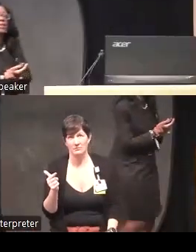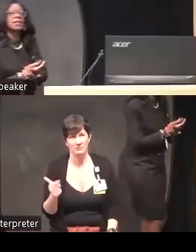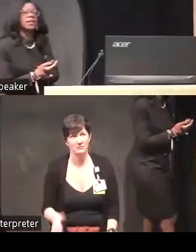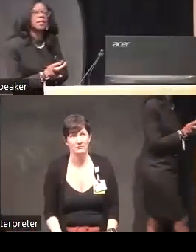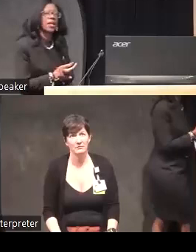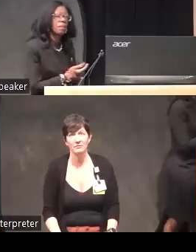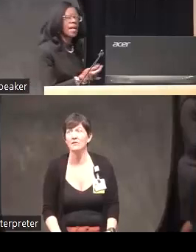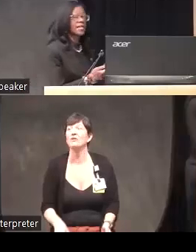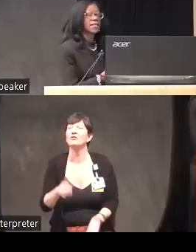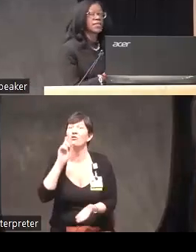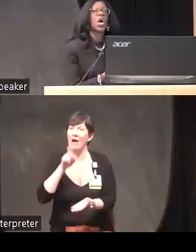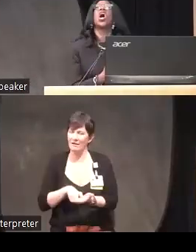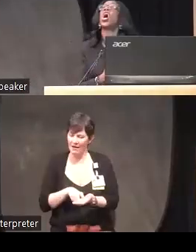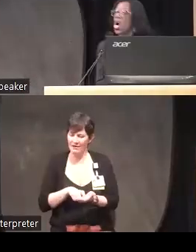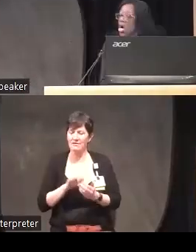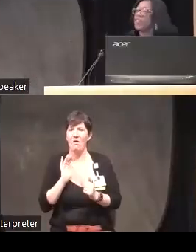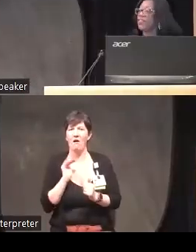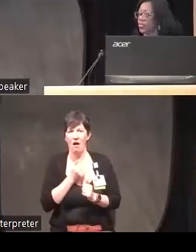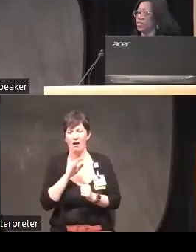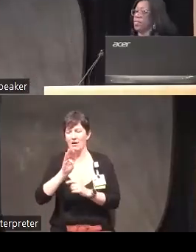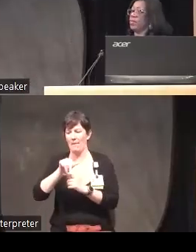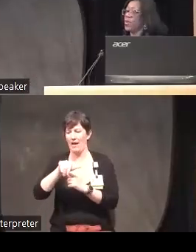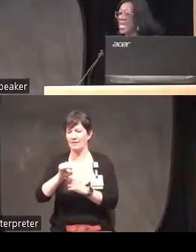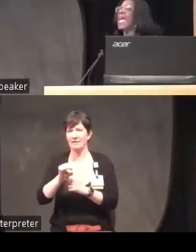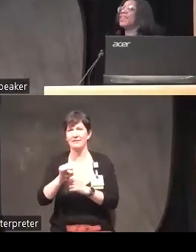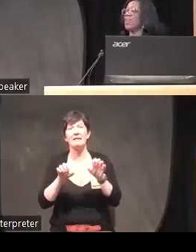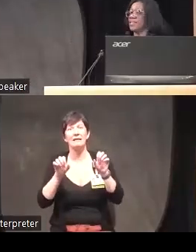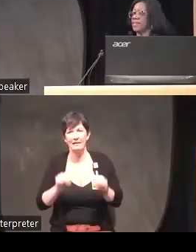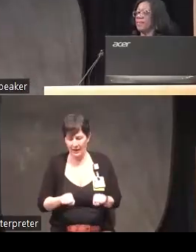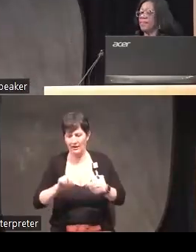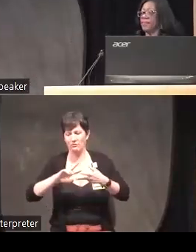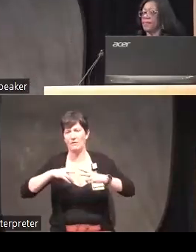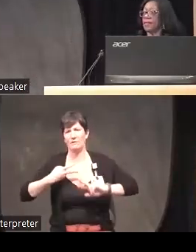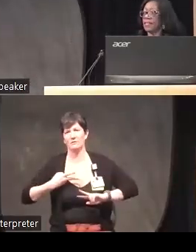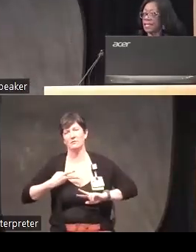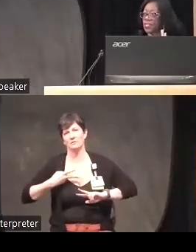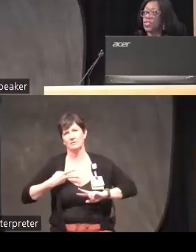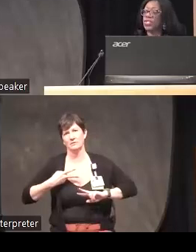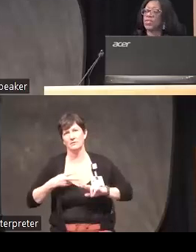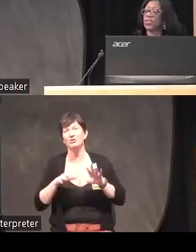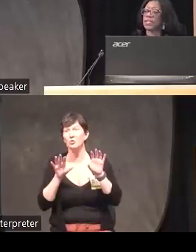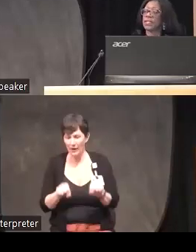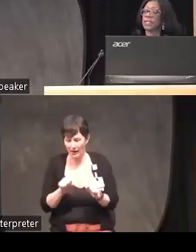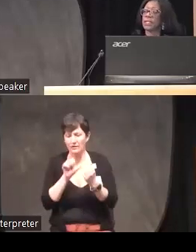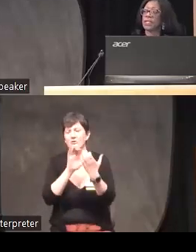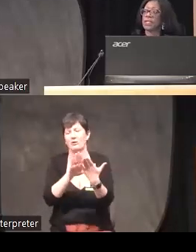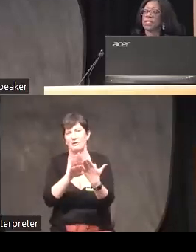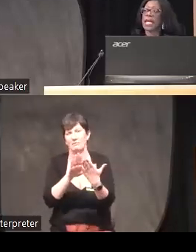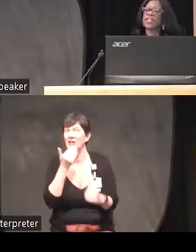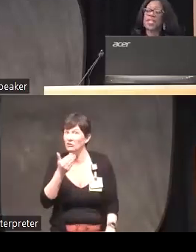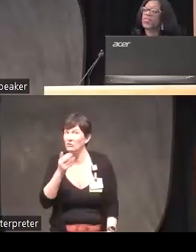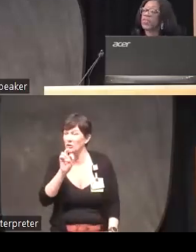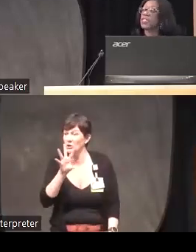recognize that our biases are reversible. We can address them. That's the good news.